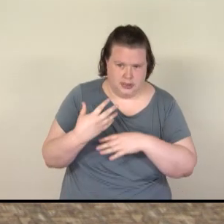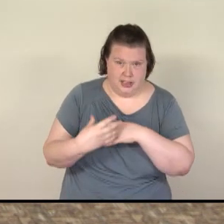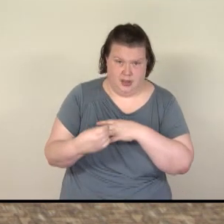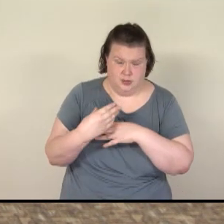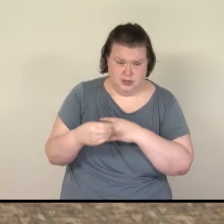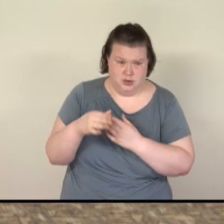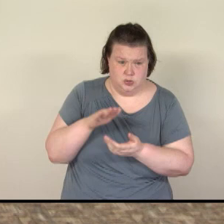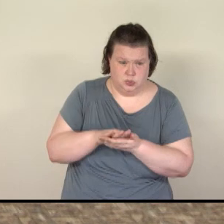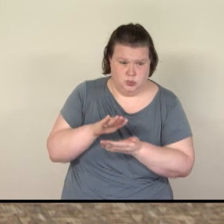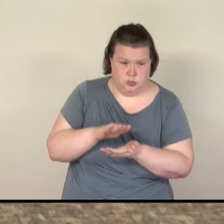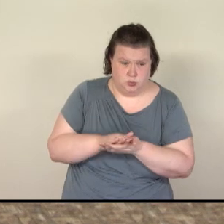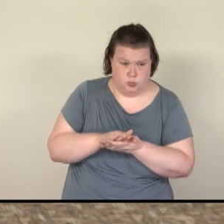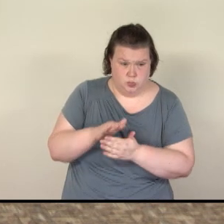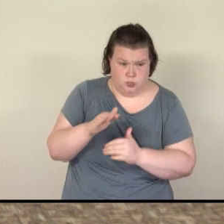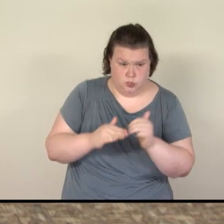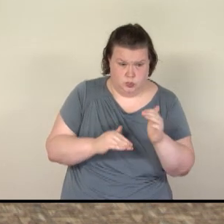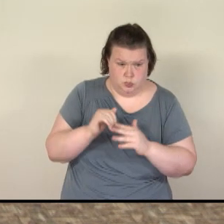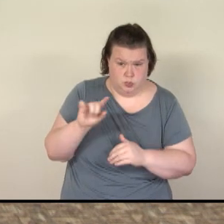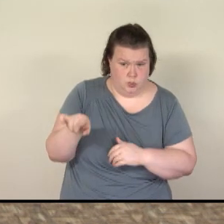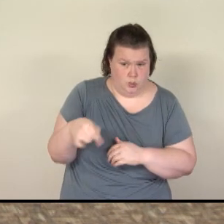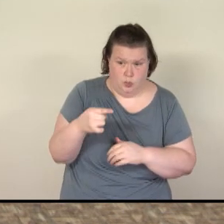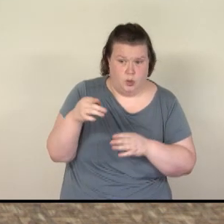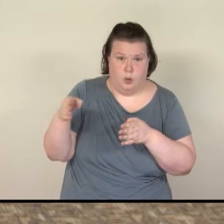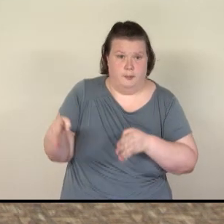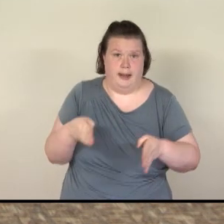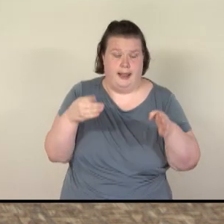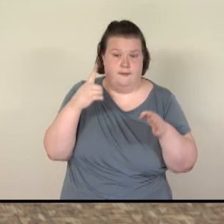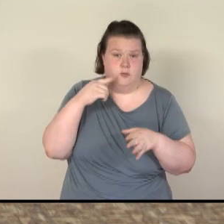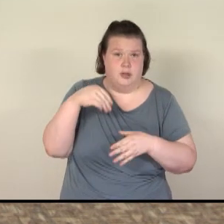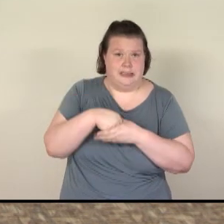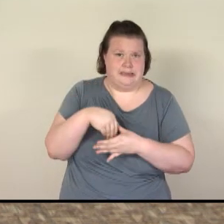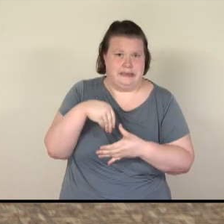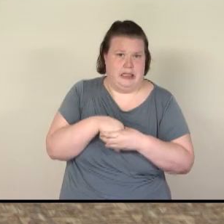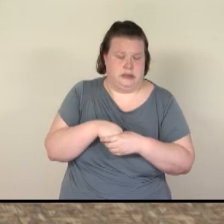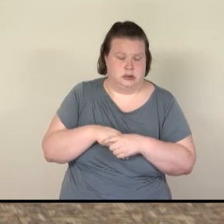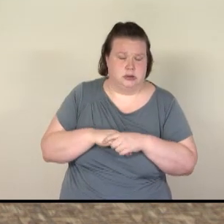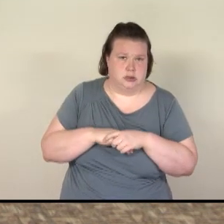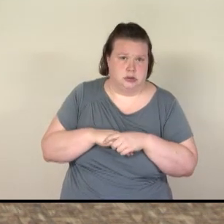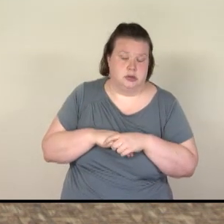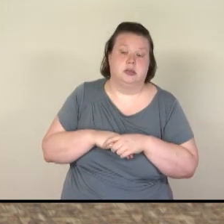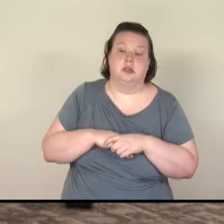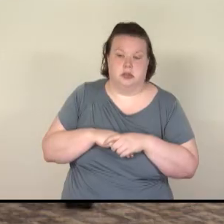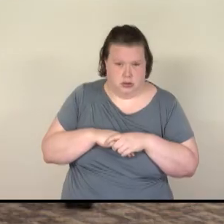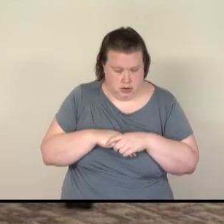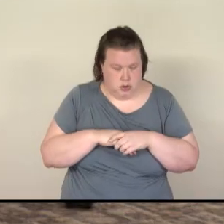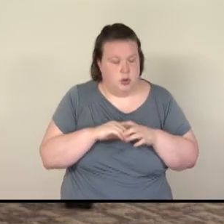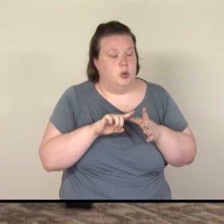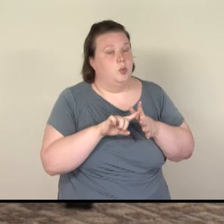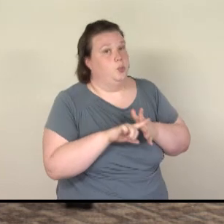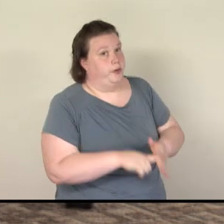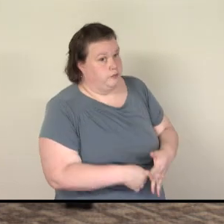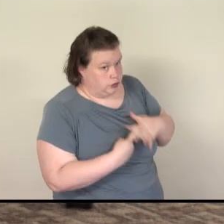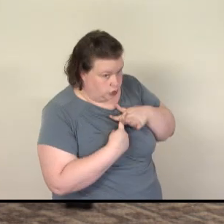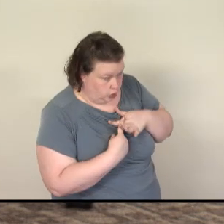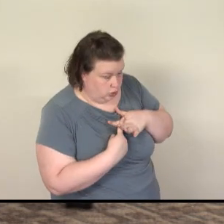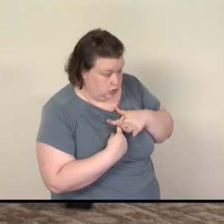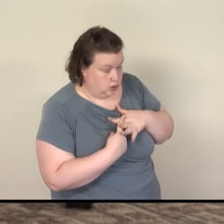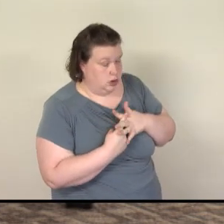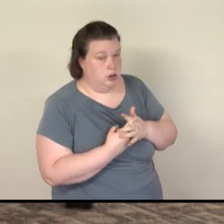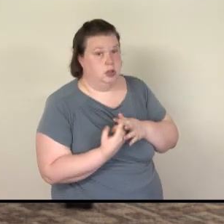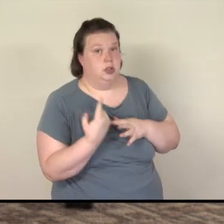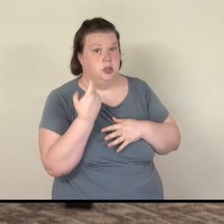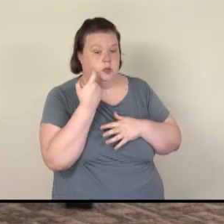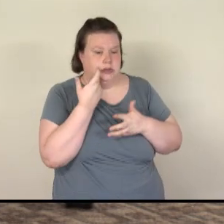Or have y'all started working on plans for the inside? Yes, we have started, but we have, again, as I just mentioned,